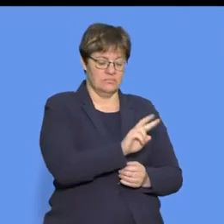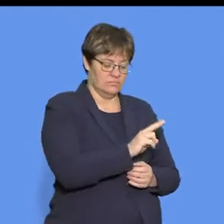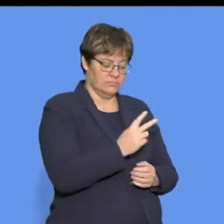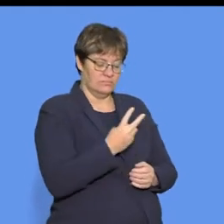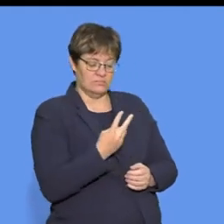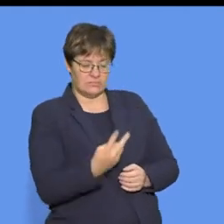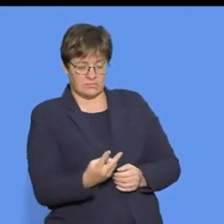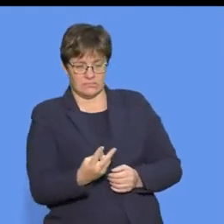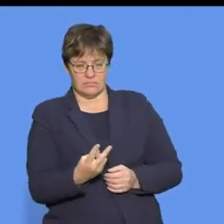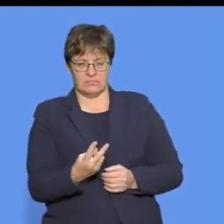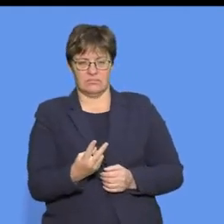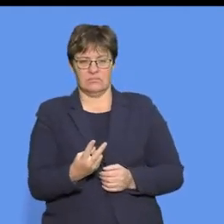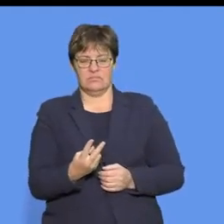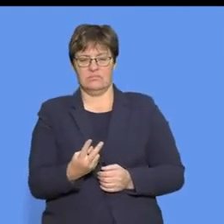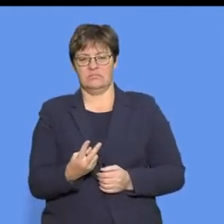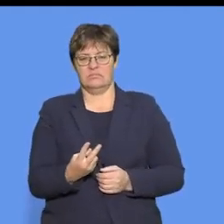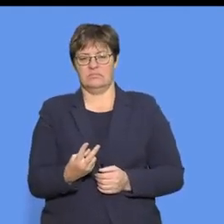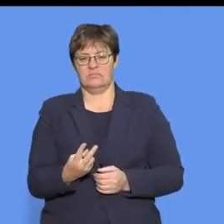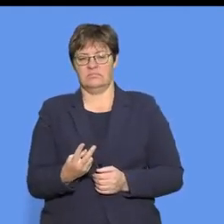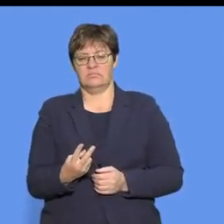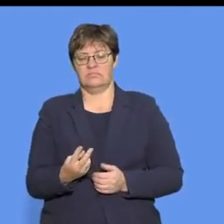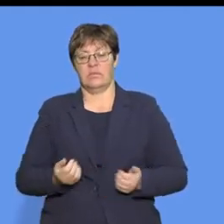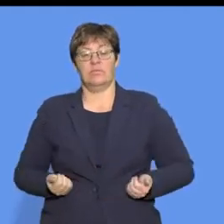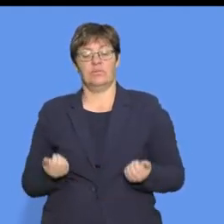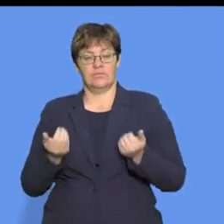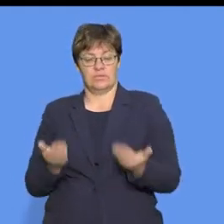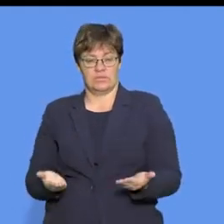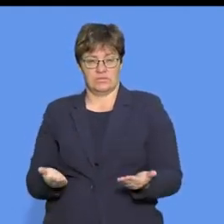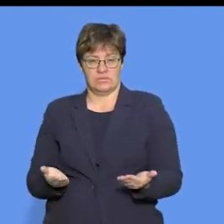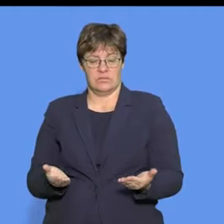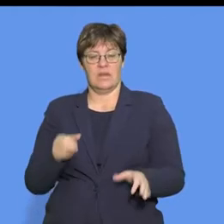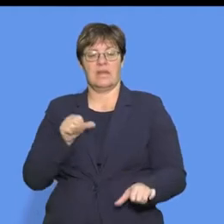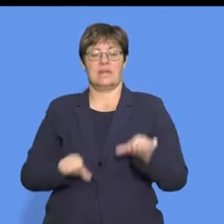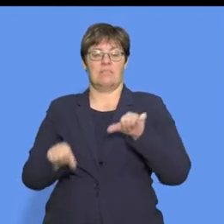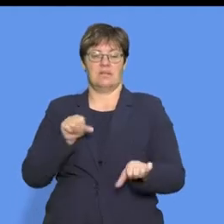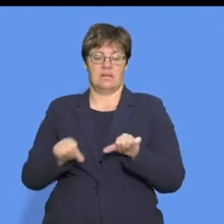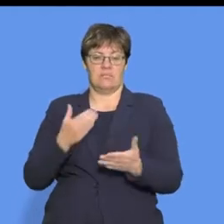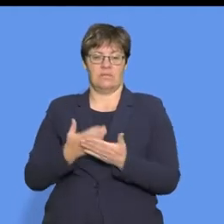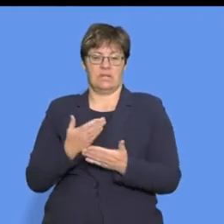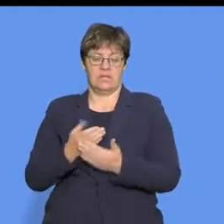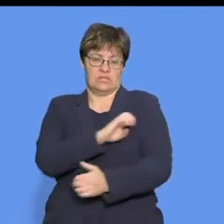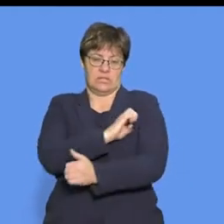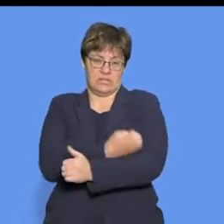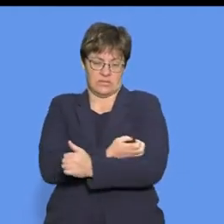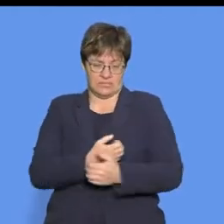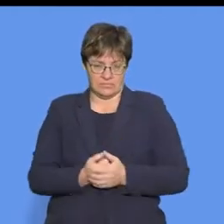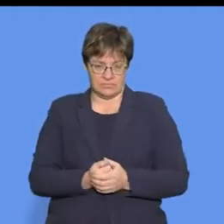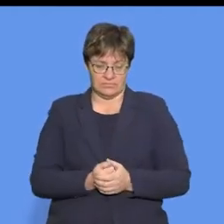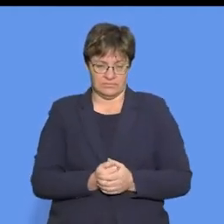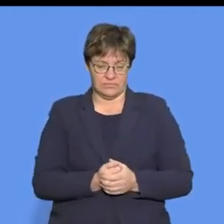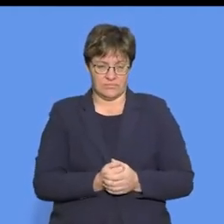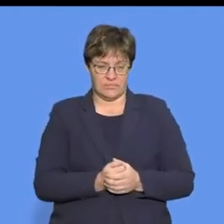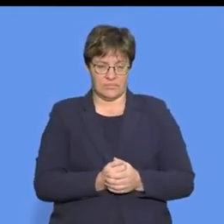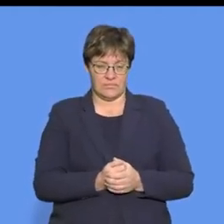and it's making and changing, producing chemical potential energy. So